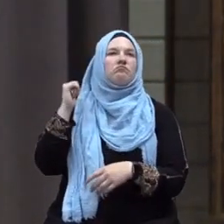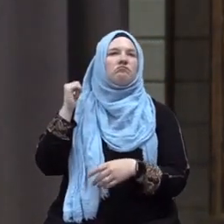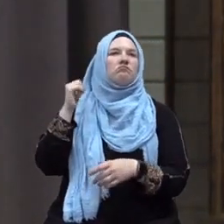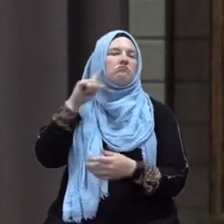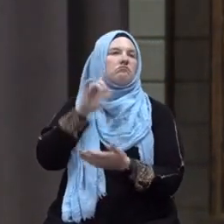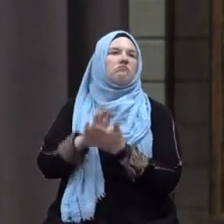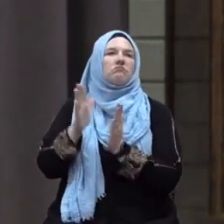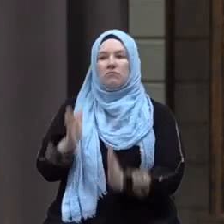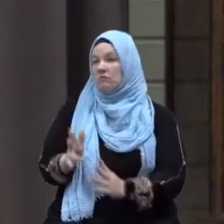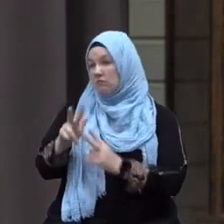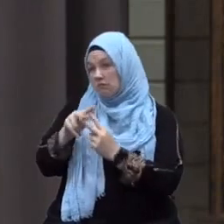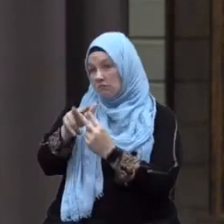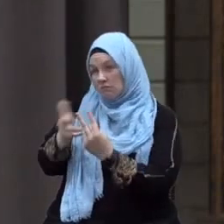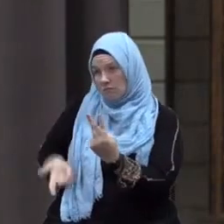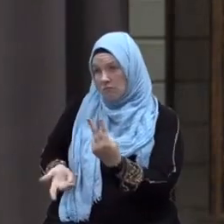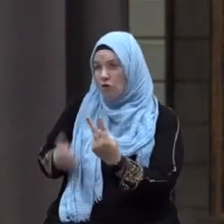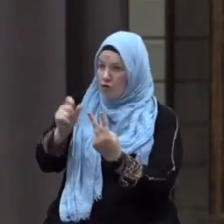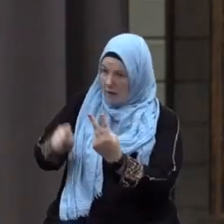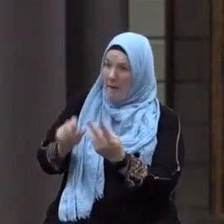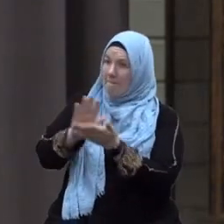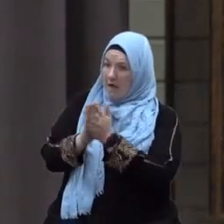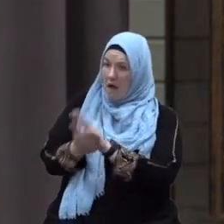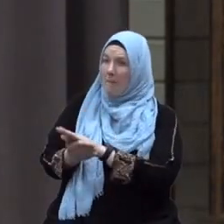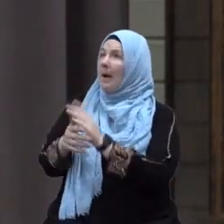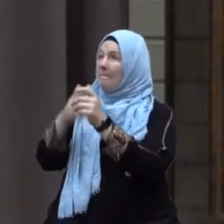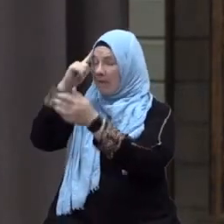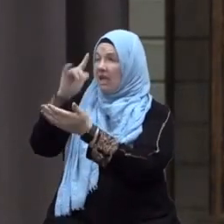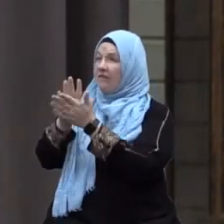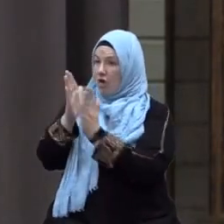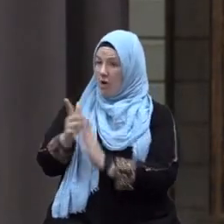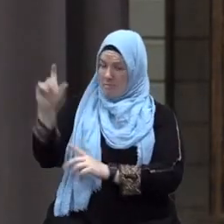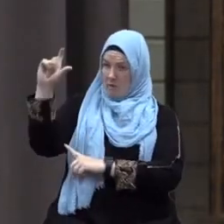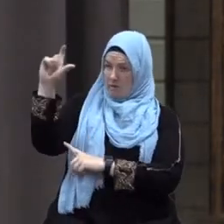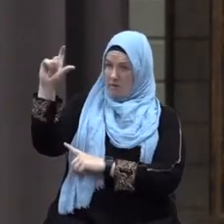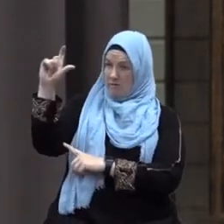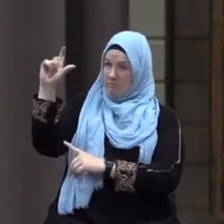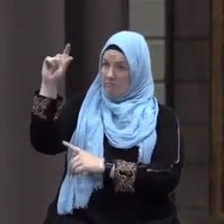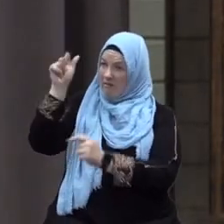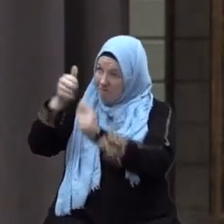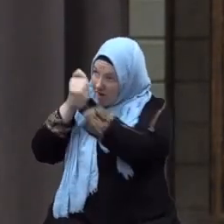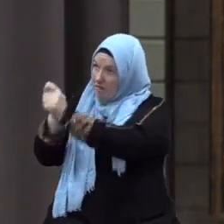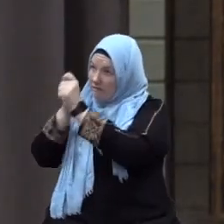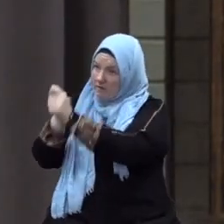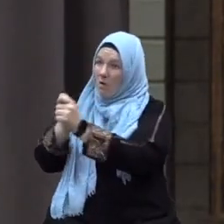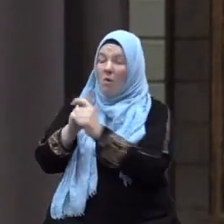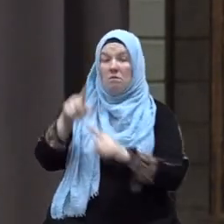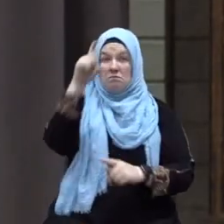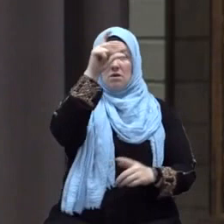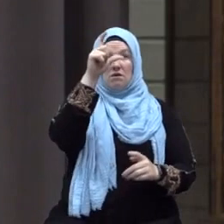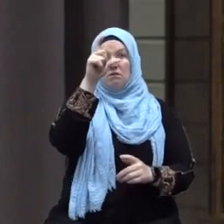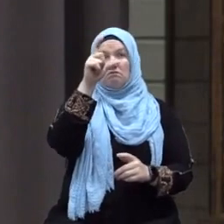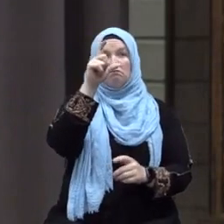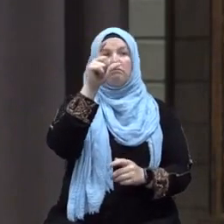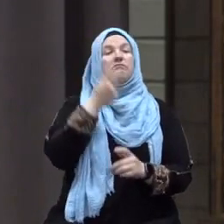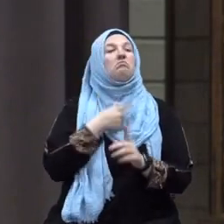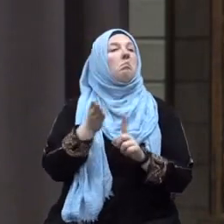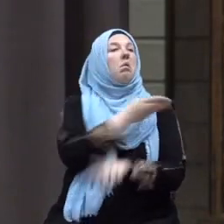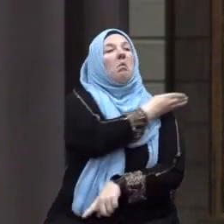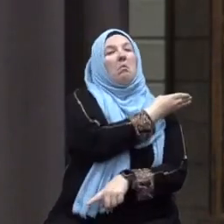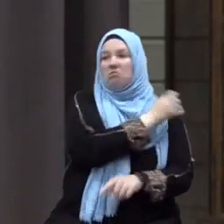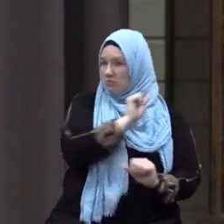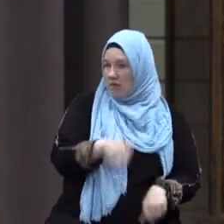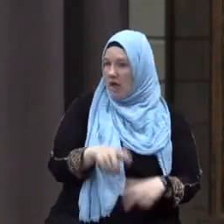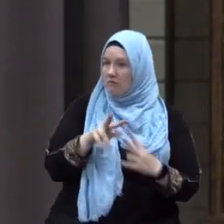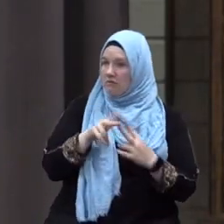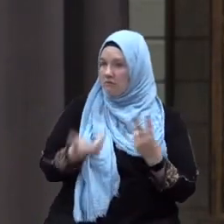believer. That also is a sub-choice, because this is the criteria by which Allah will reward